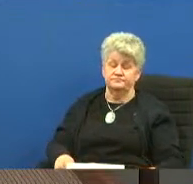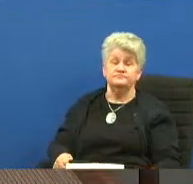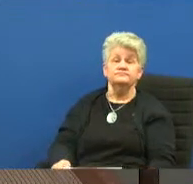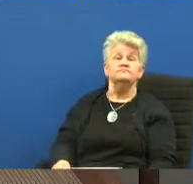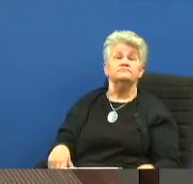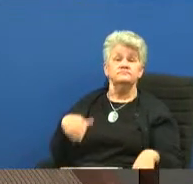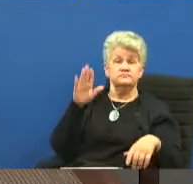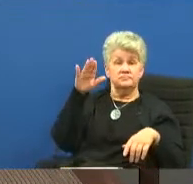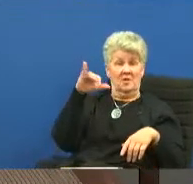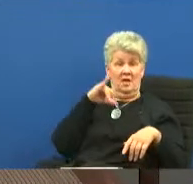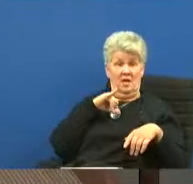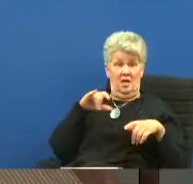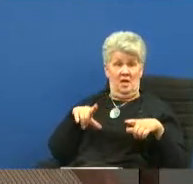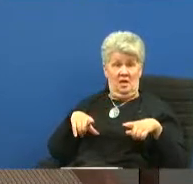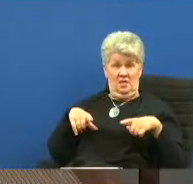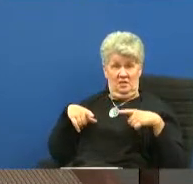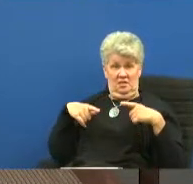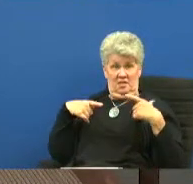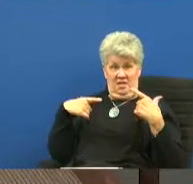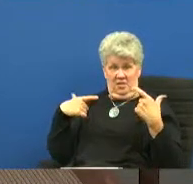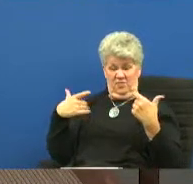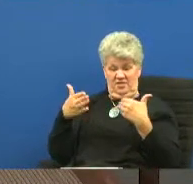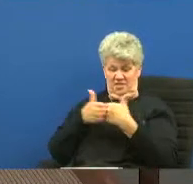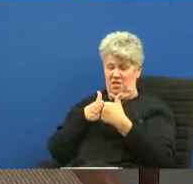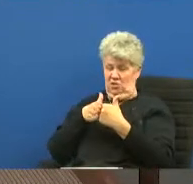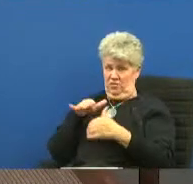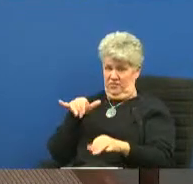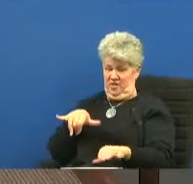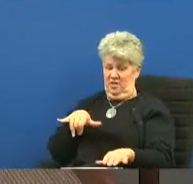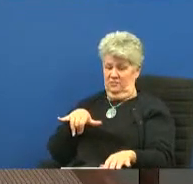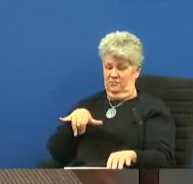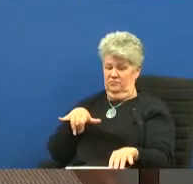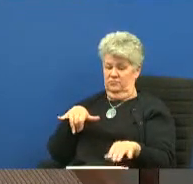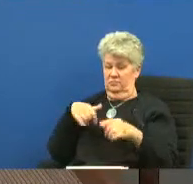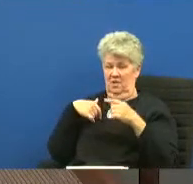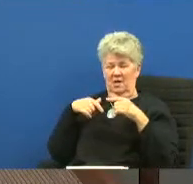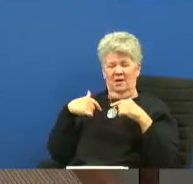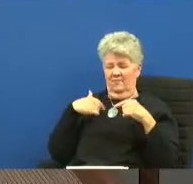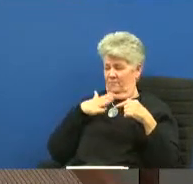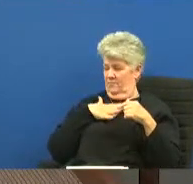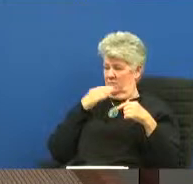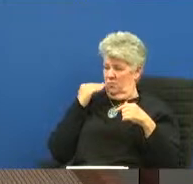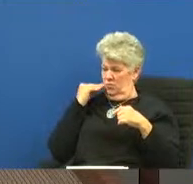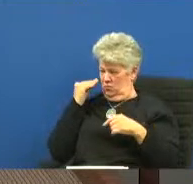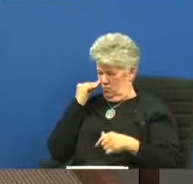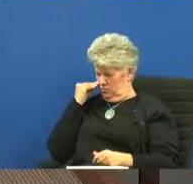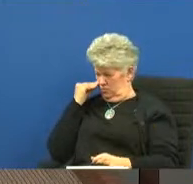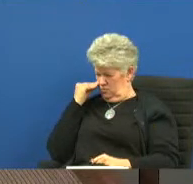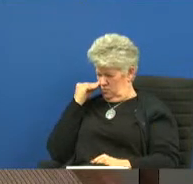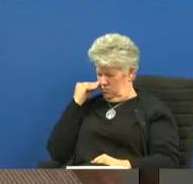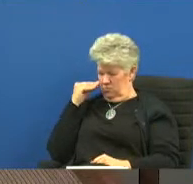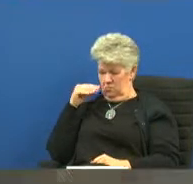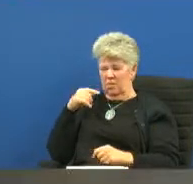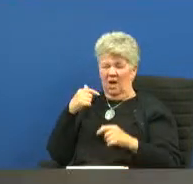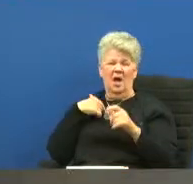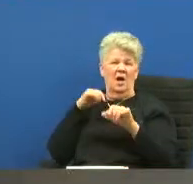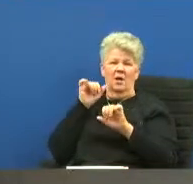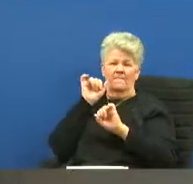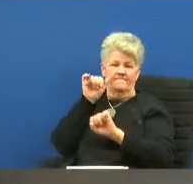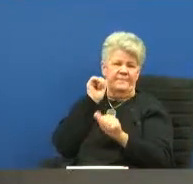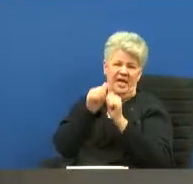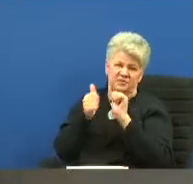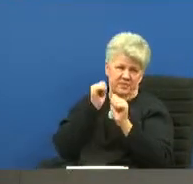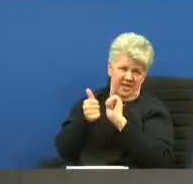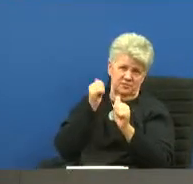I live right around the corner from this area. I live not far from it, so I pass this area all the